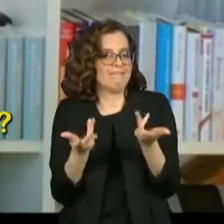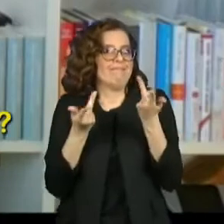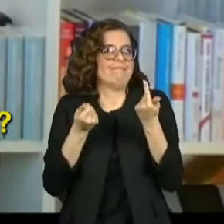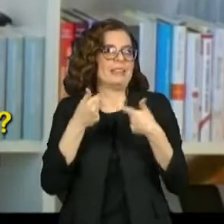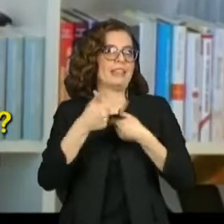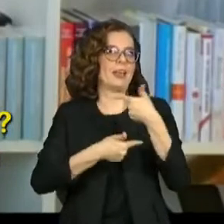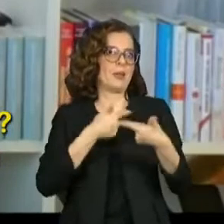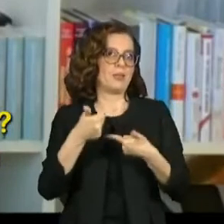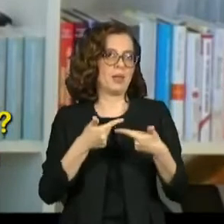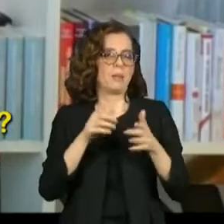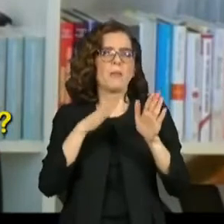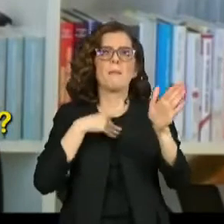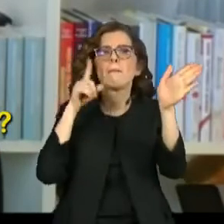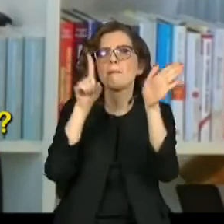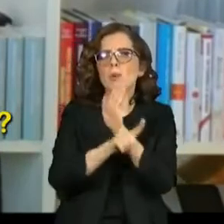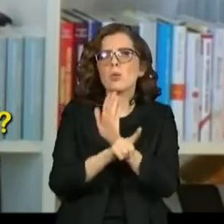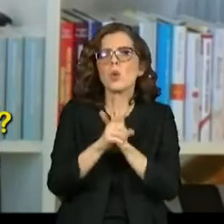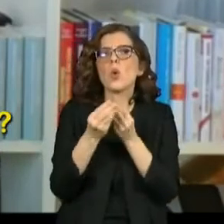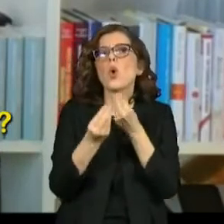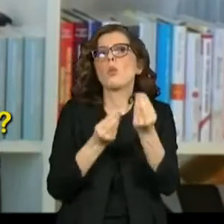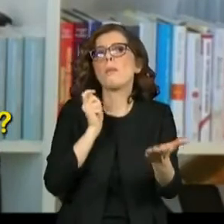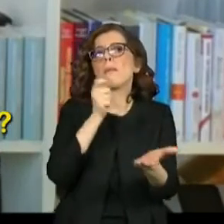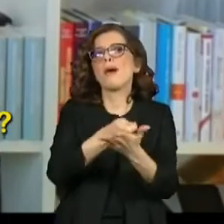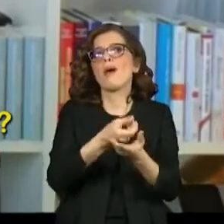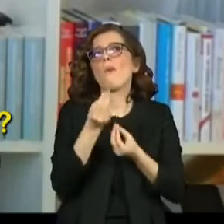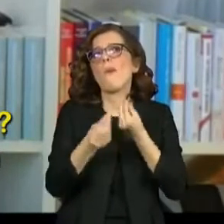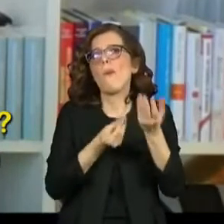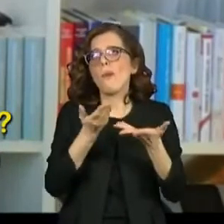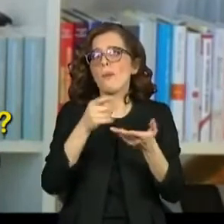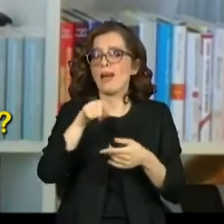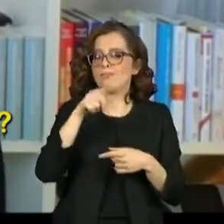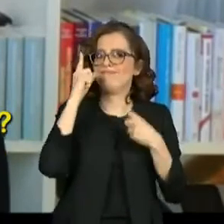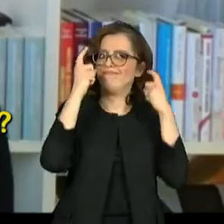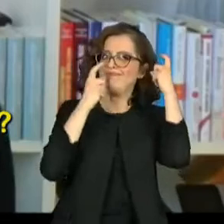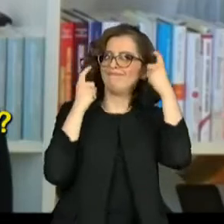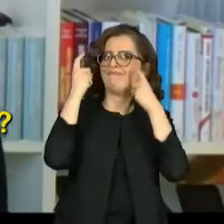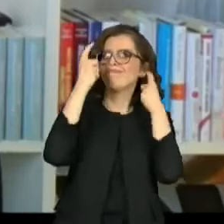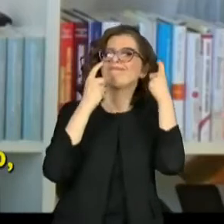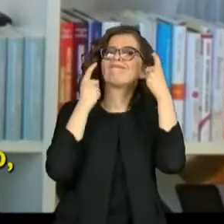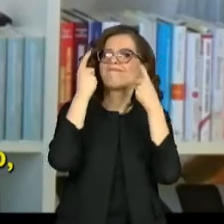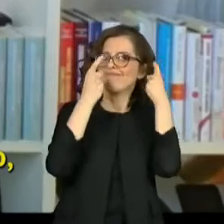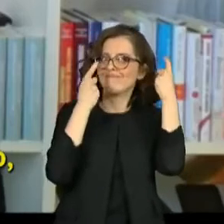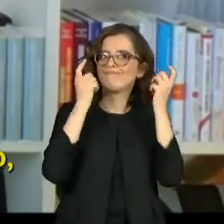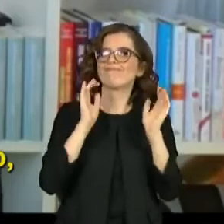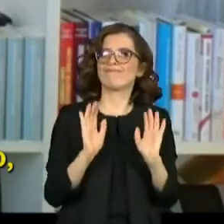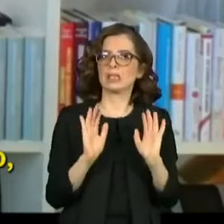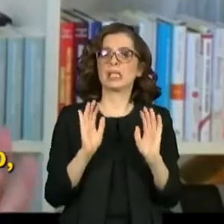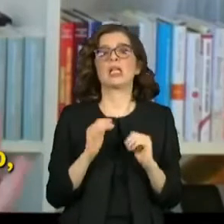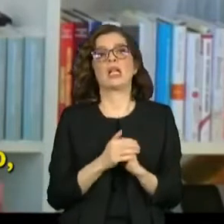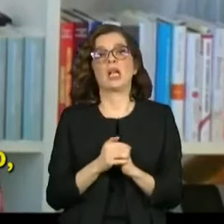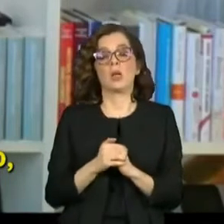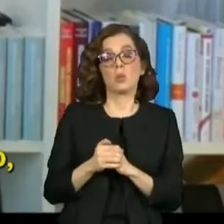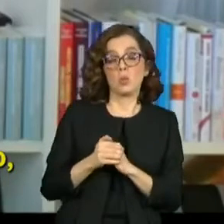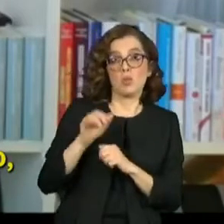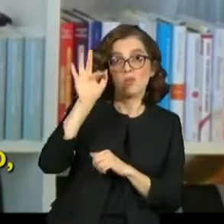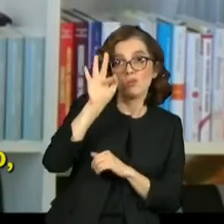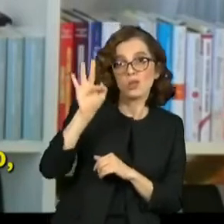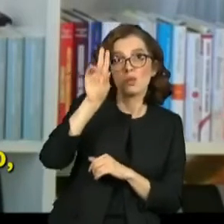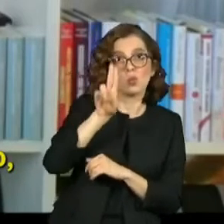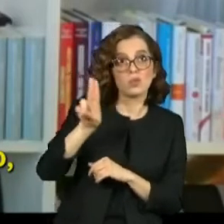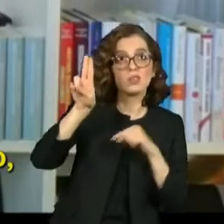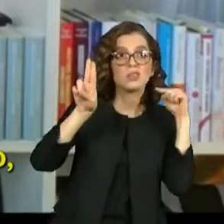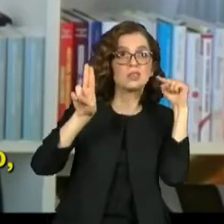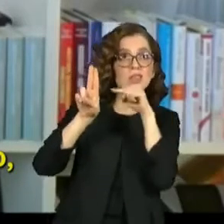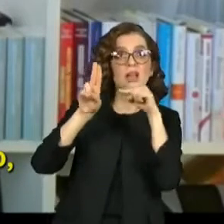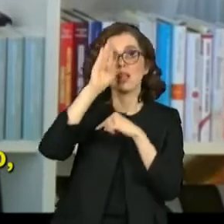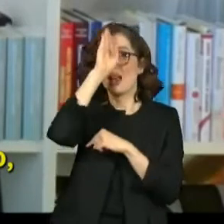And the question is, how do you pay for that? And one of the things that worries me is that if you have free public funding